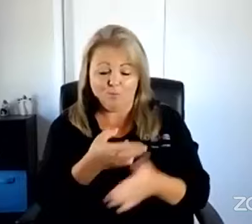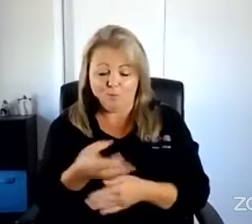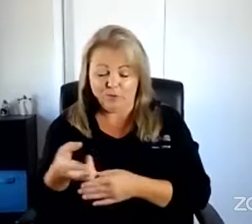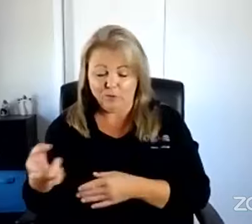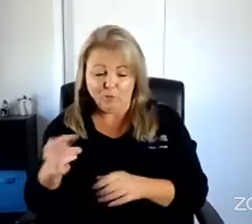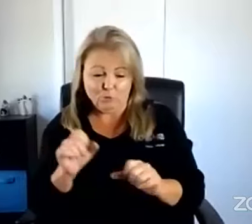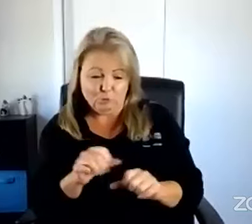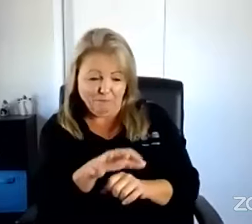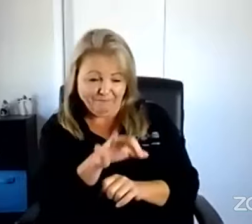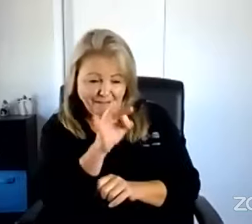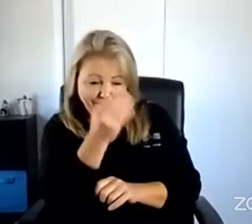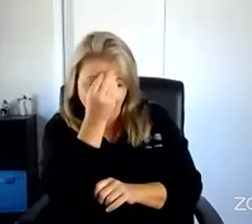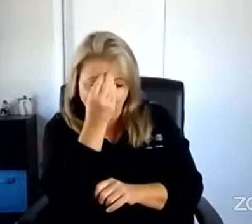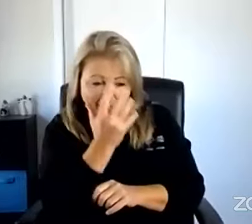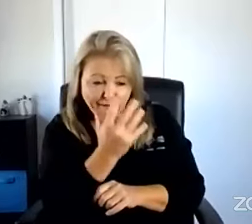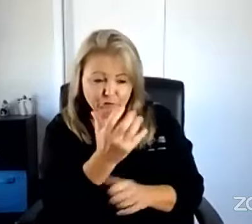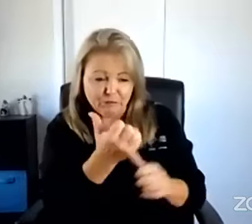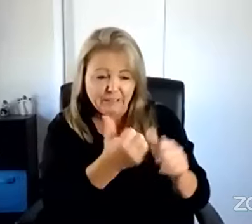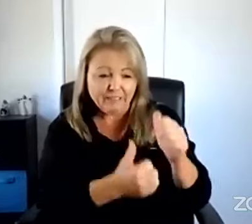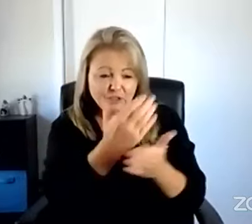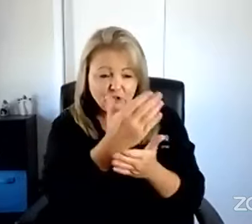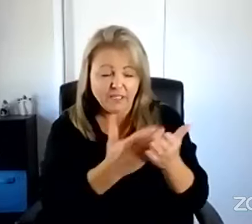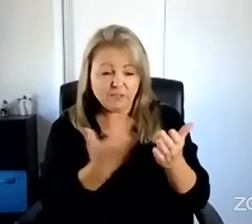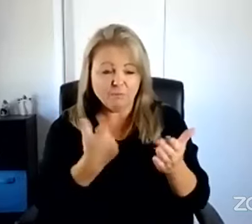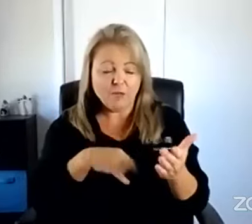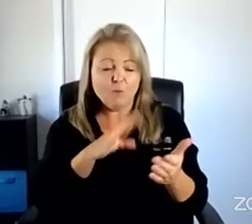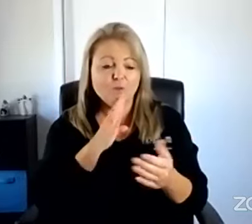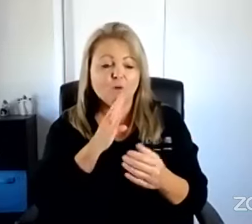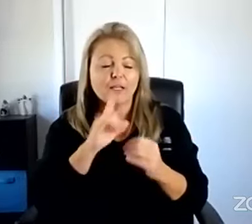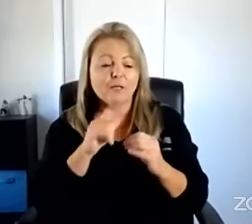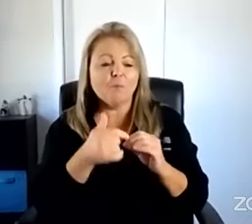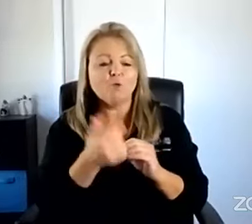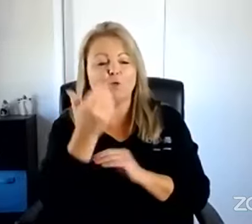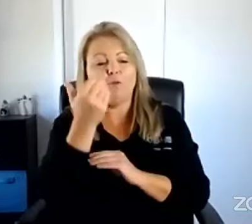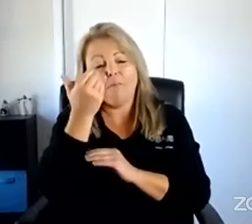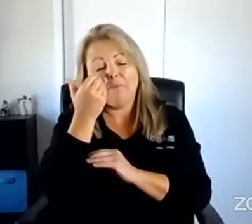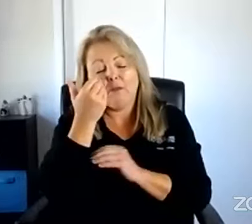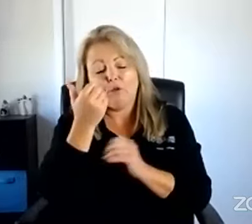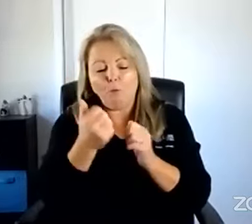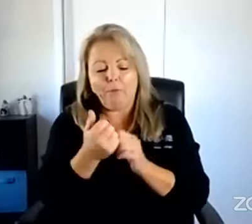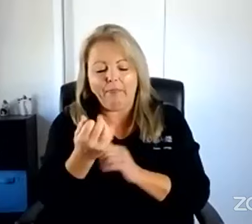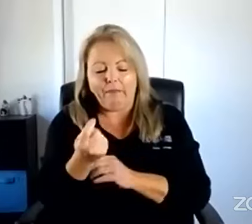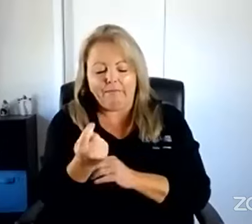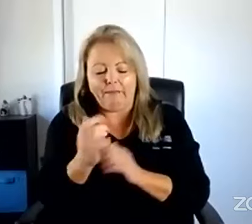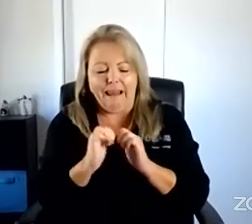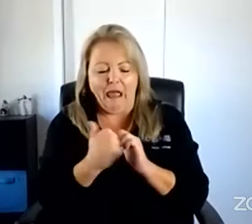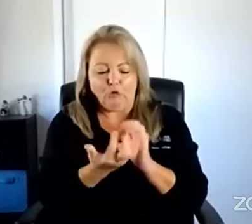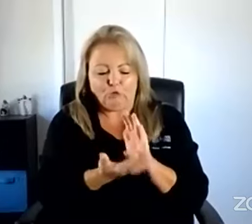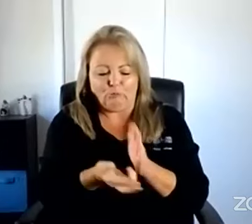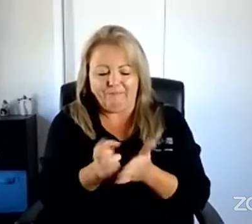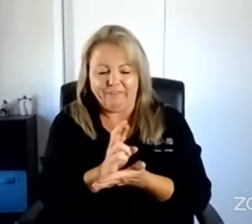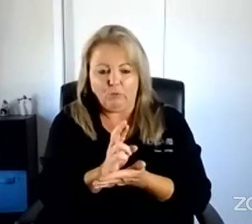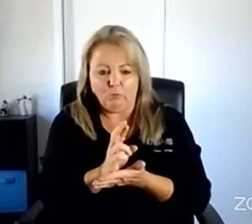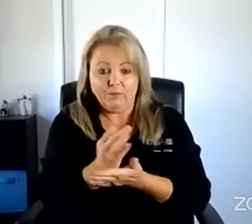you can find each aspect that we've talked about, so you're familiar with it and how to review it.